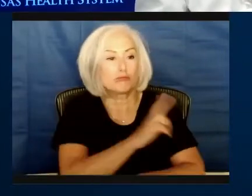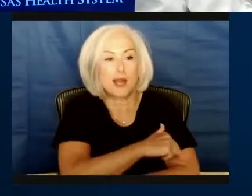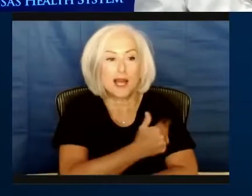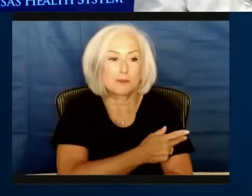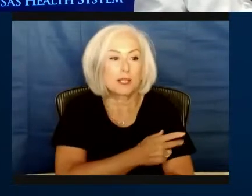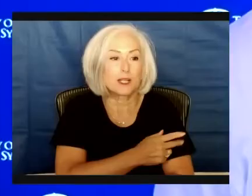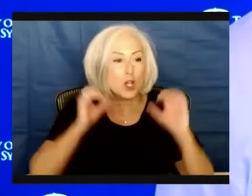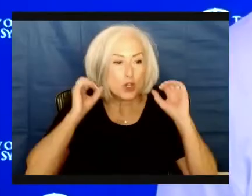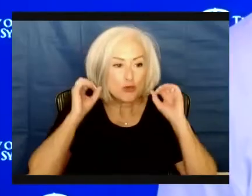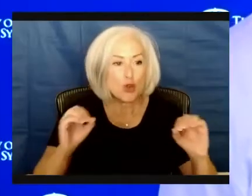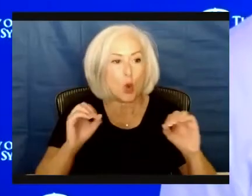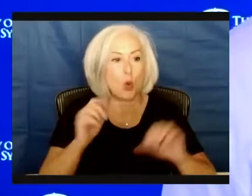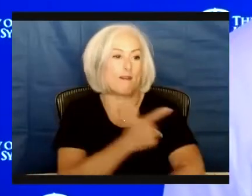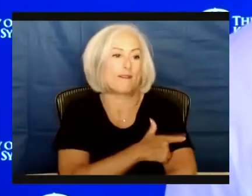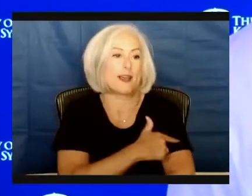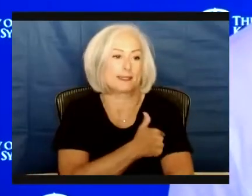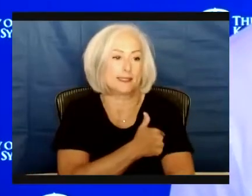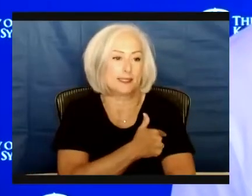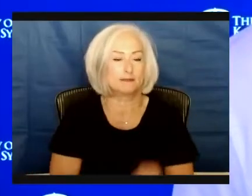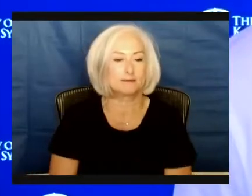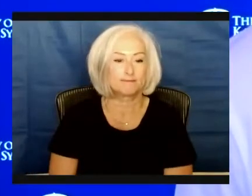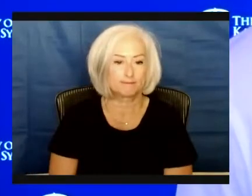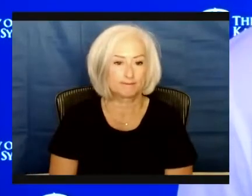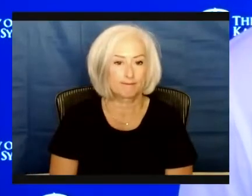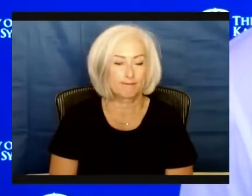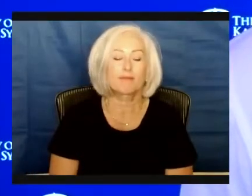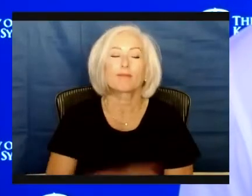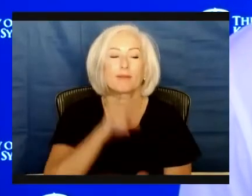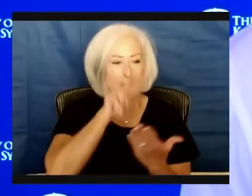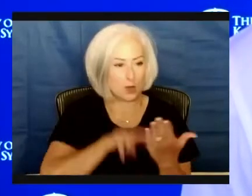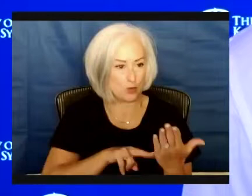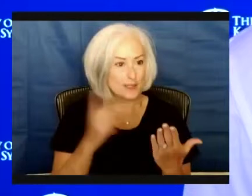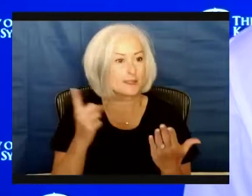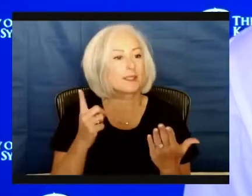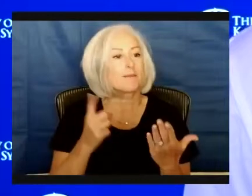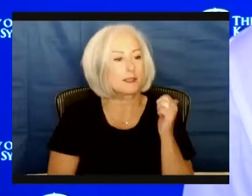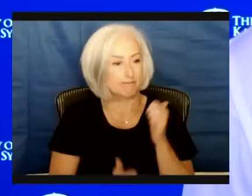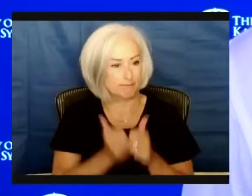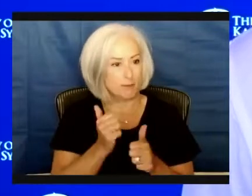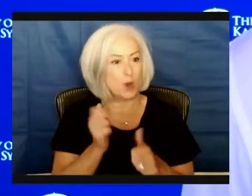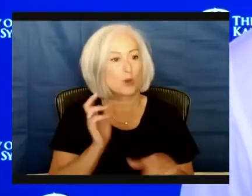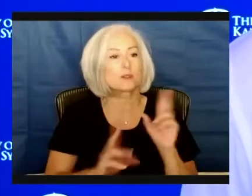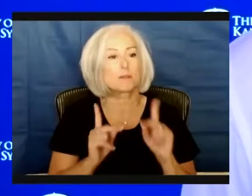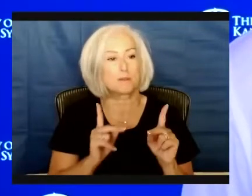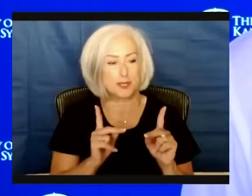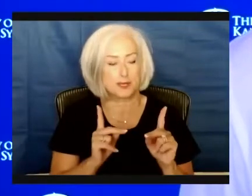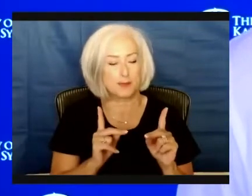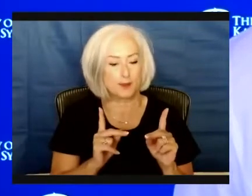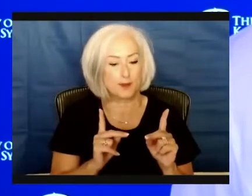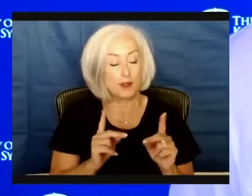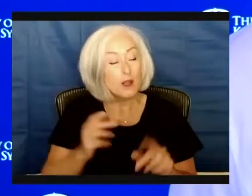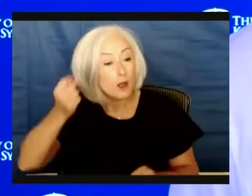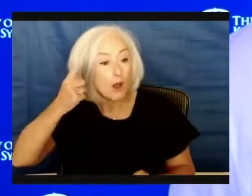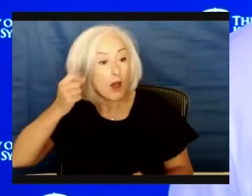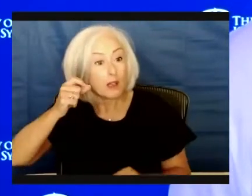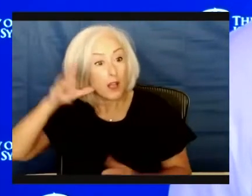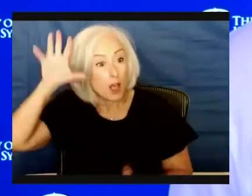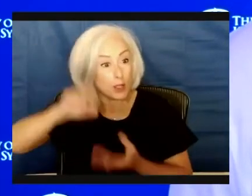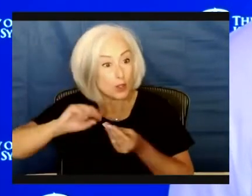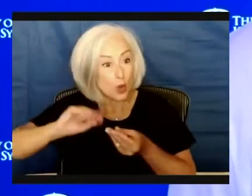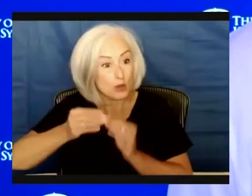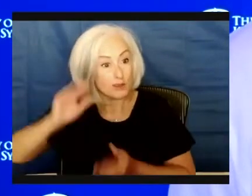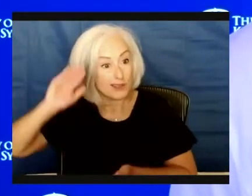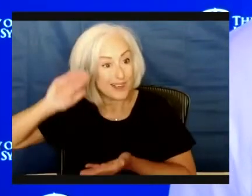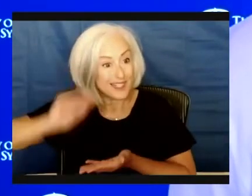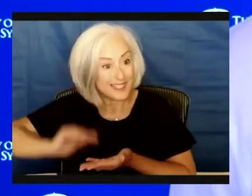something today that said exactly that. The vast majority of those people, even though the total numbers are much, much lower, let's be clear